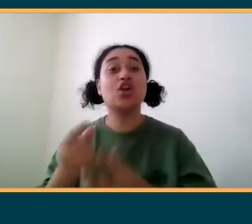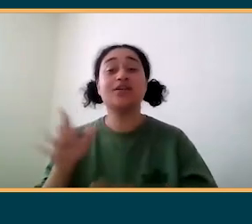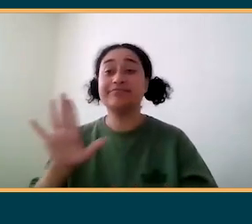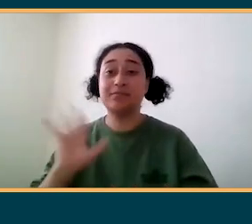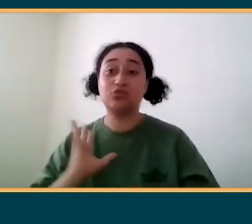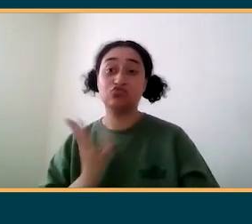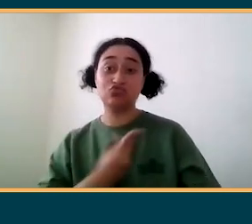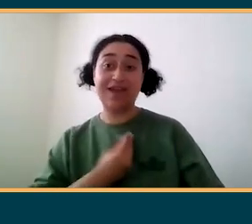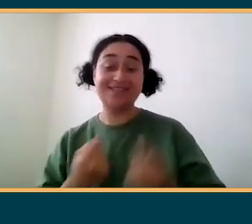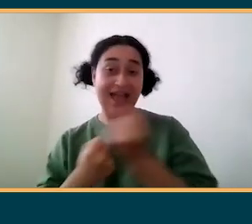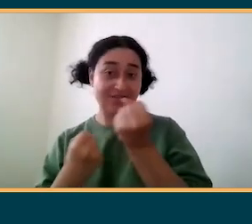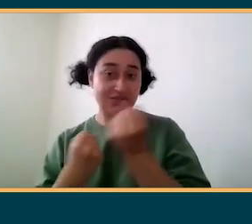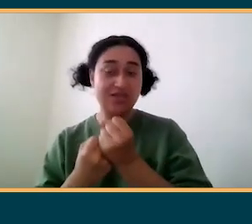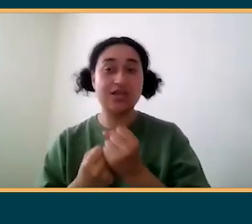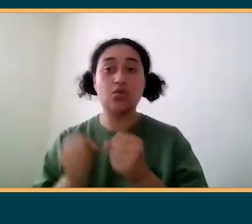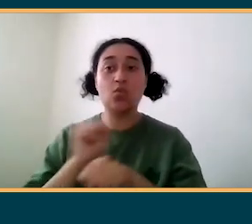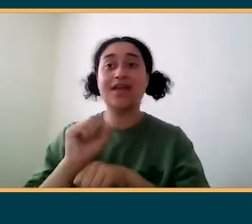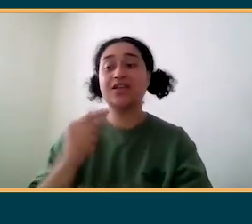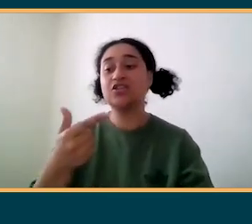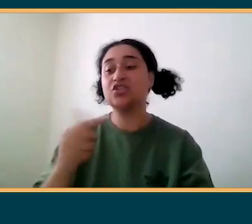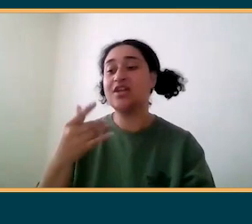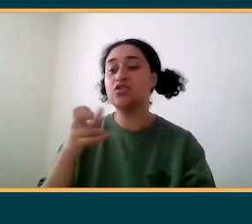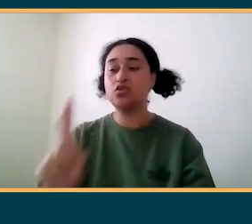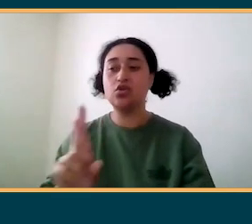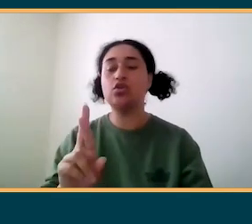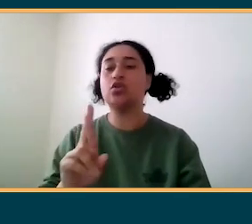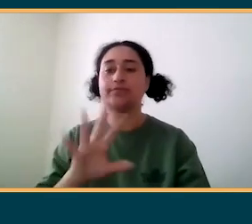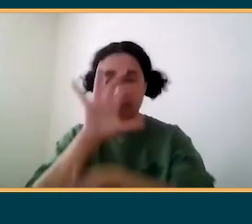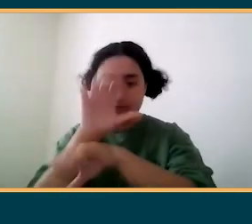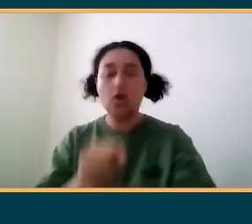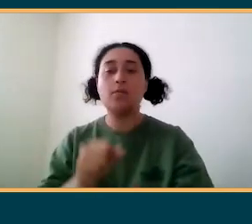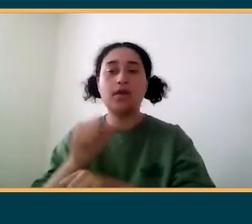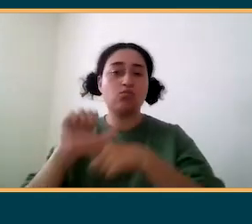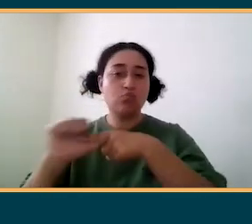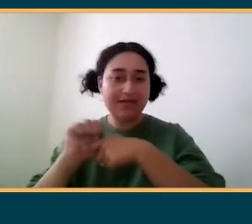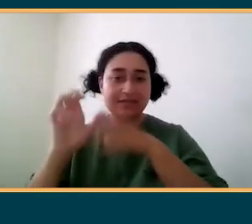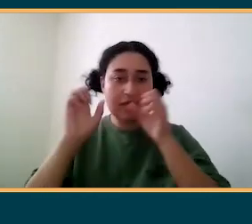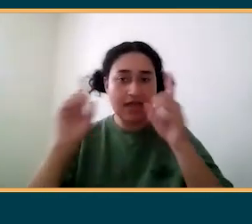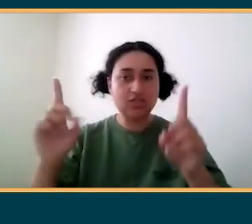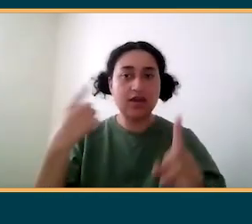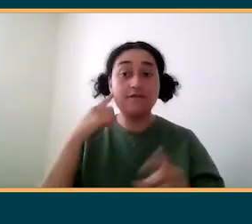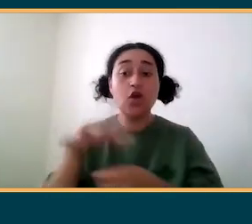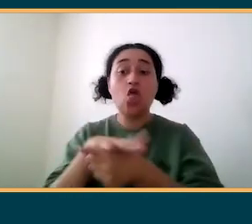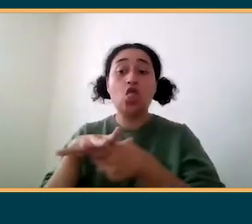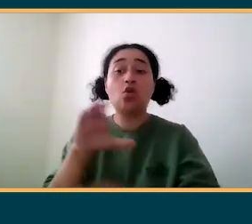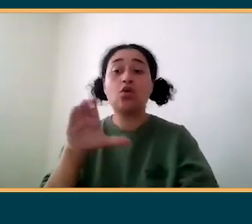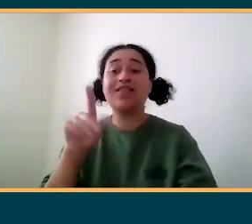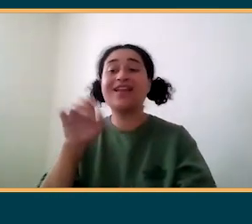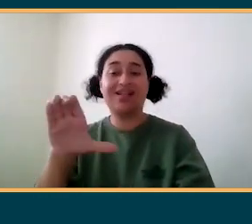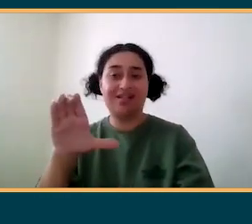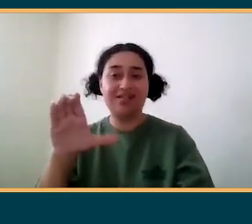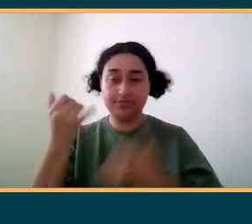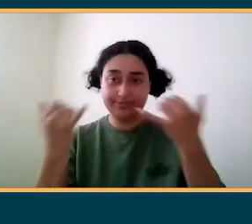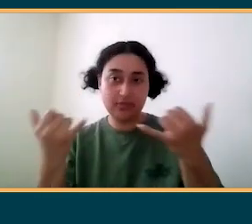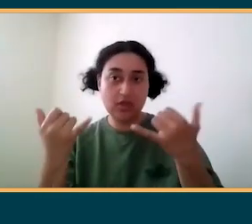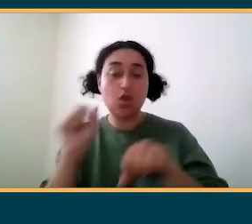as the gender affirming care coordinator and LGBT affirming practices educator for a local clinic. Kip currently